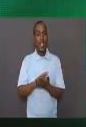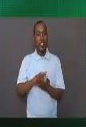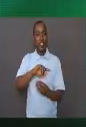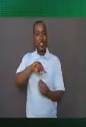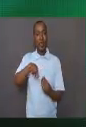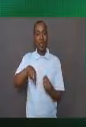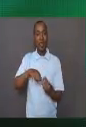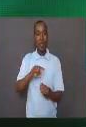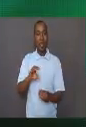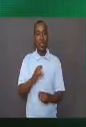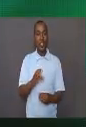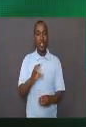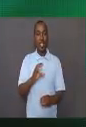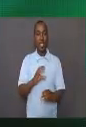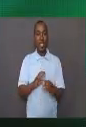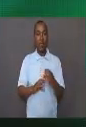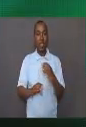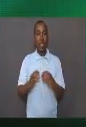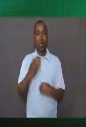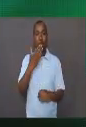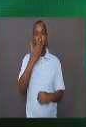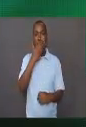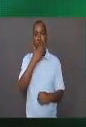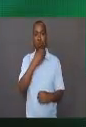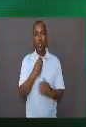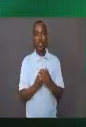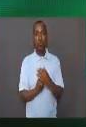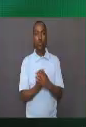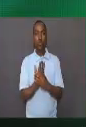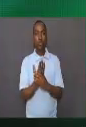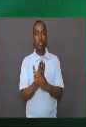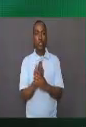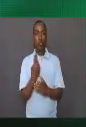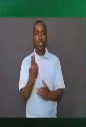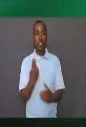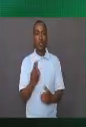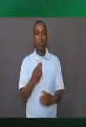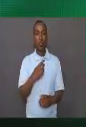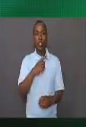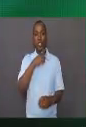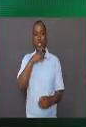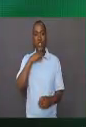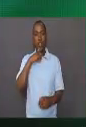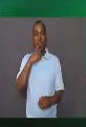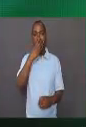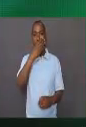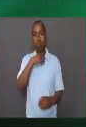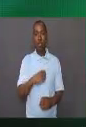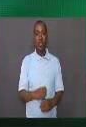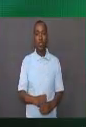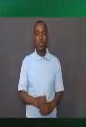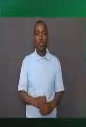area, chemicals or heat sources, such as dry heat or hot